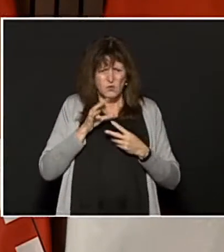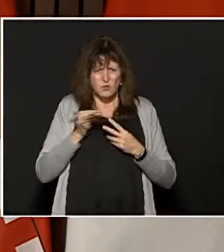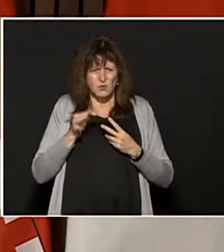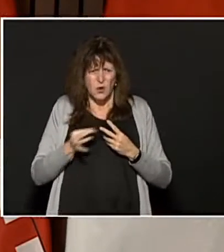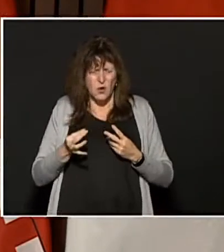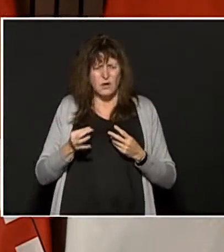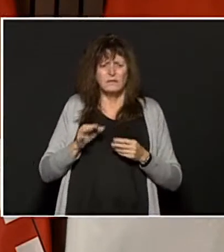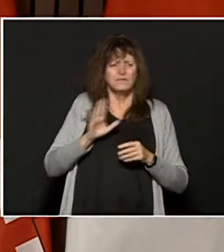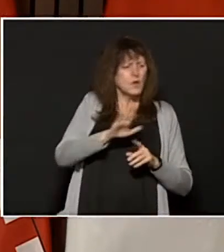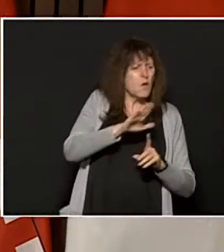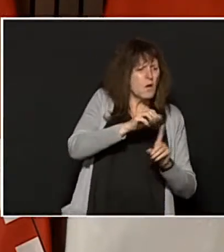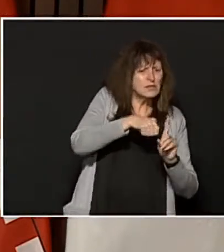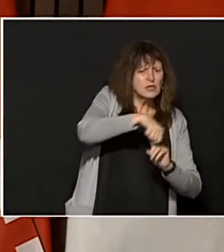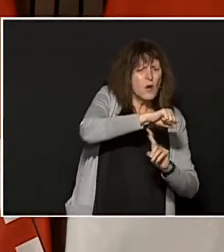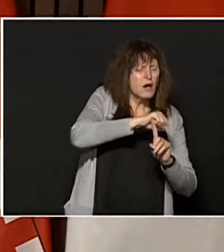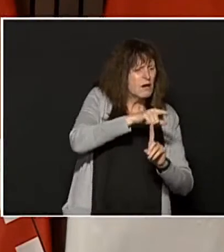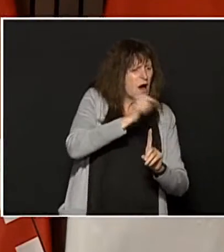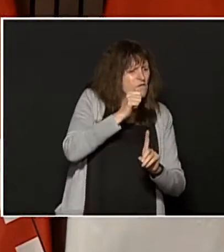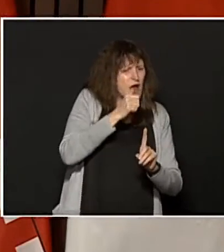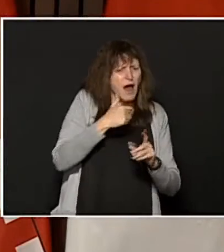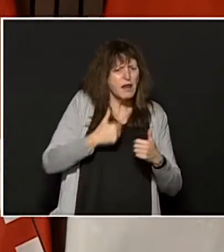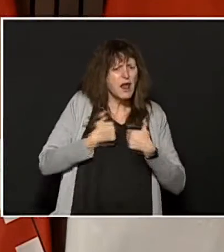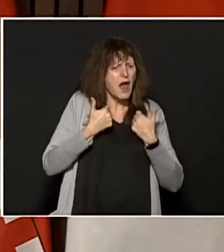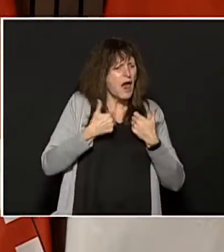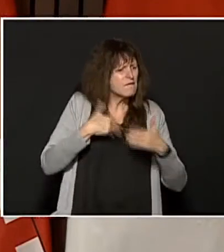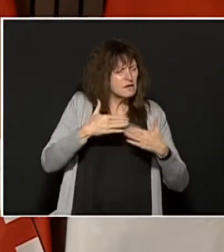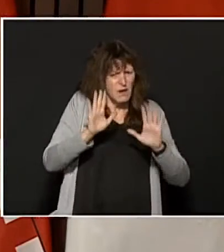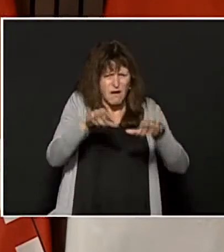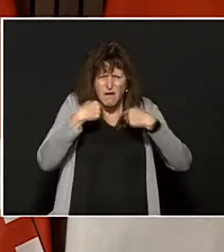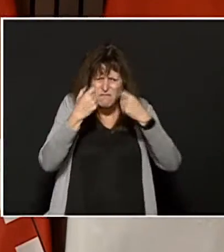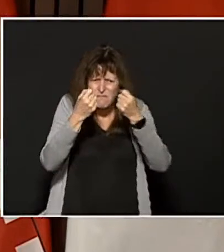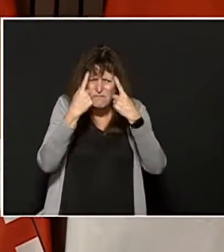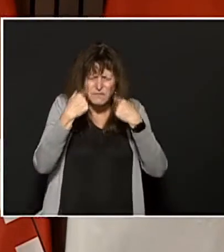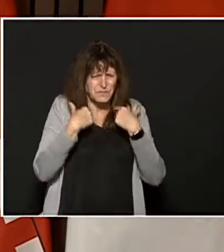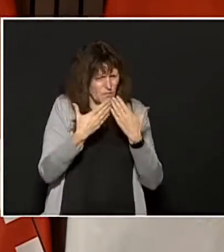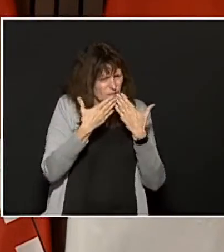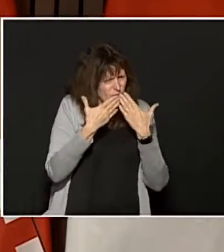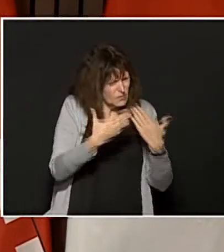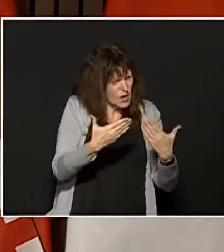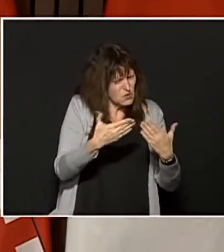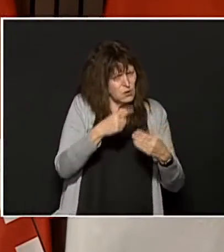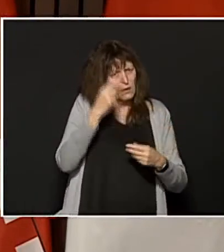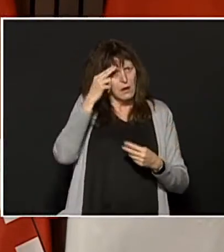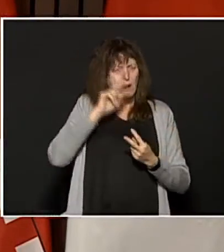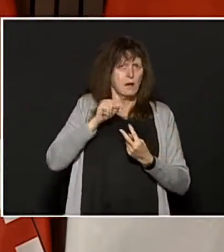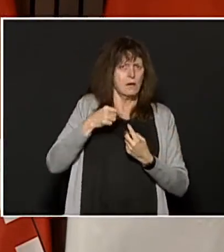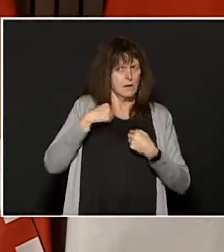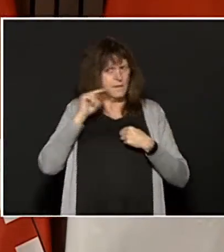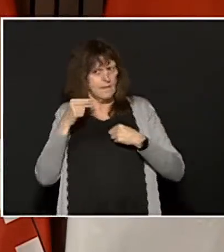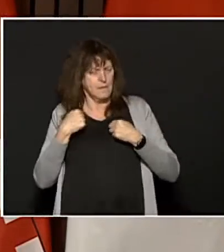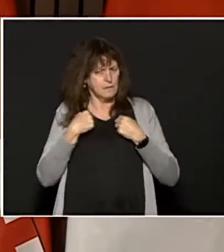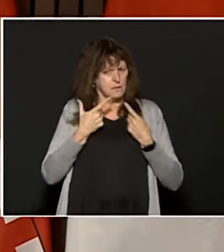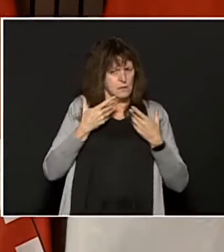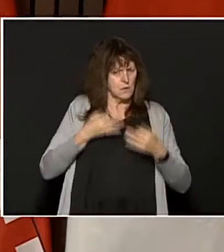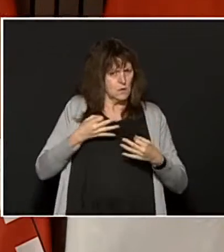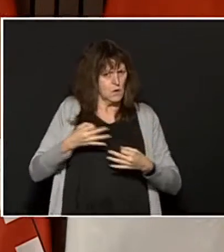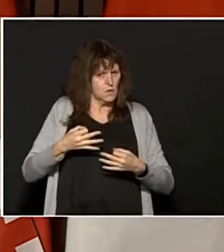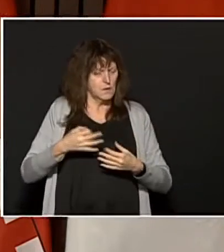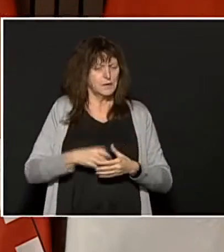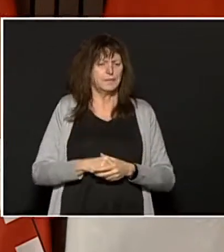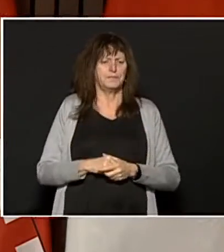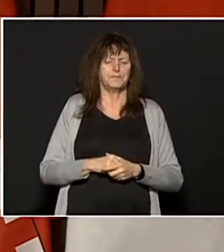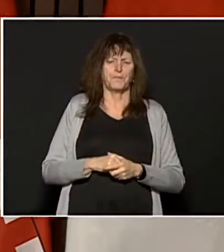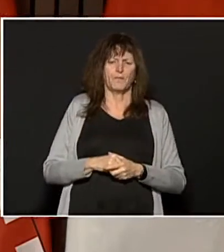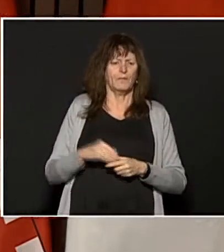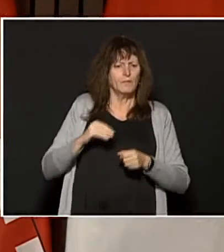lives. Finally, you'll see how the impact of COVID-19 is as enormous as we describe it, and it does stretch beyond just patients